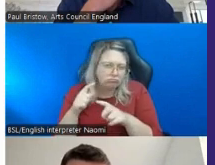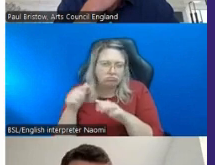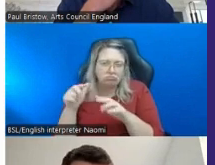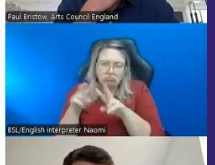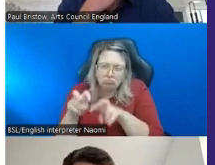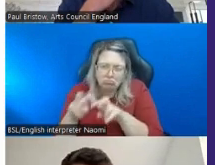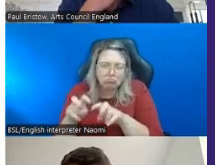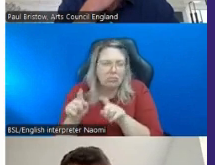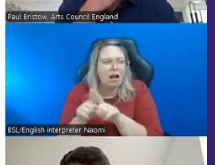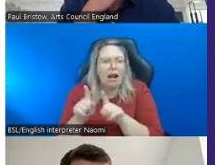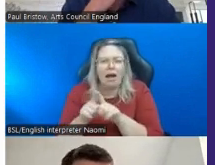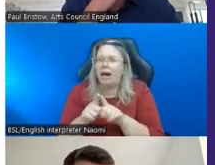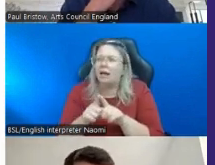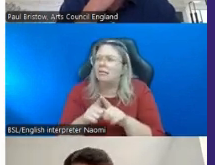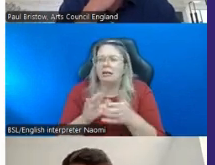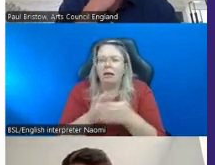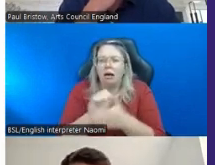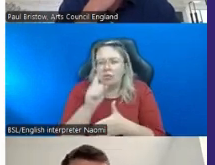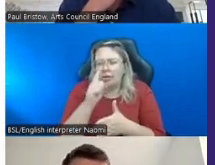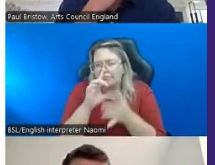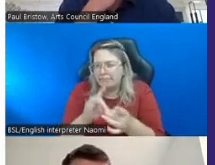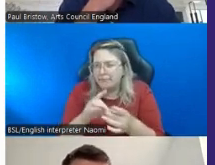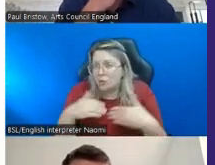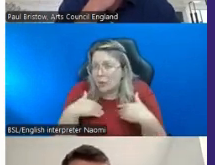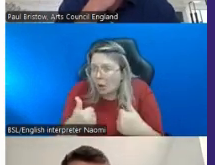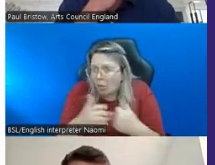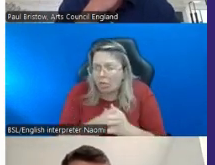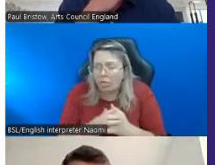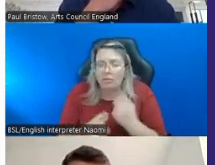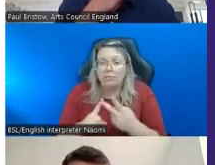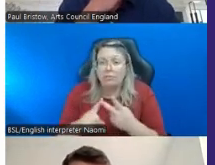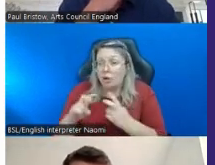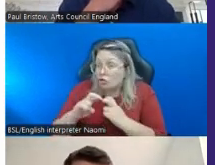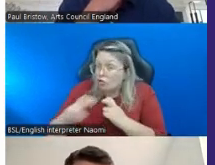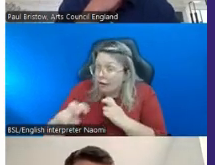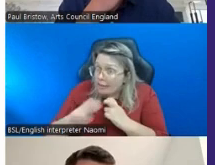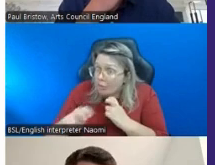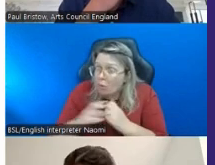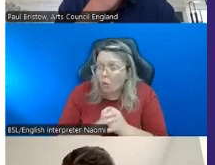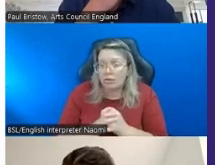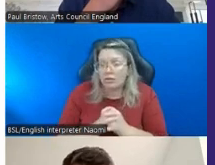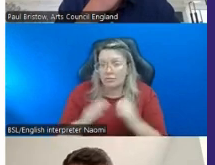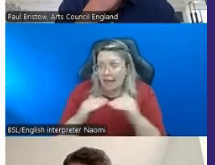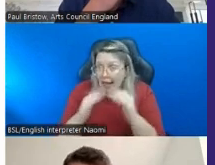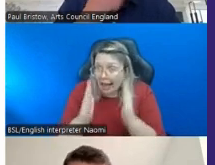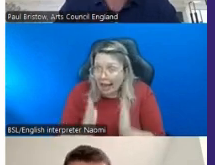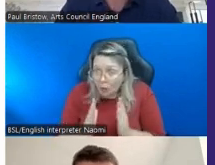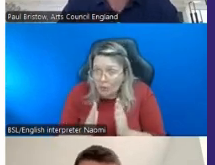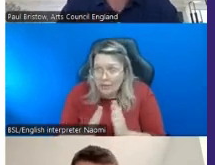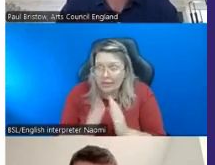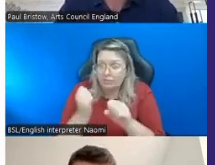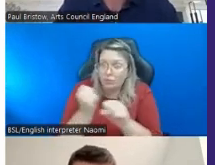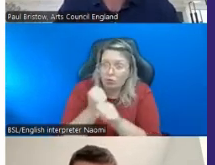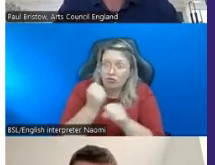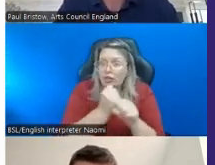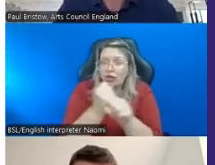framework, like across health. Even think about transport, think about housing and regeneration as well.